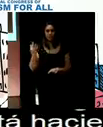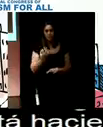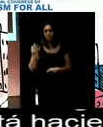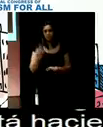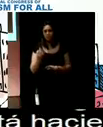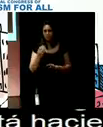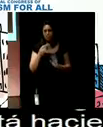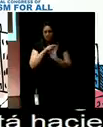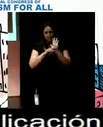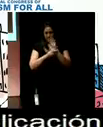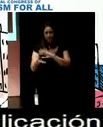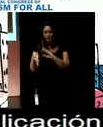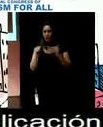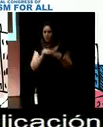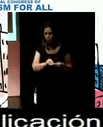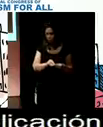legislations needs